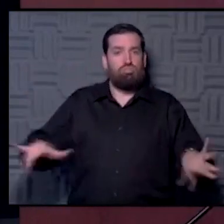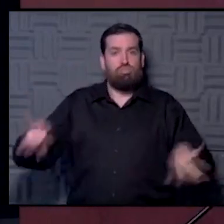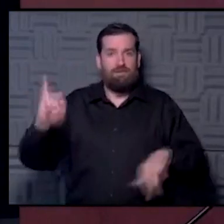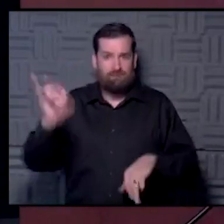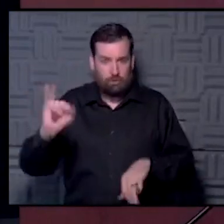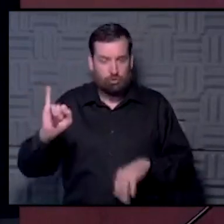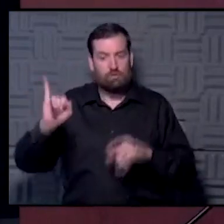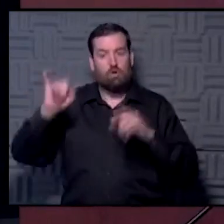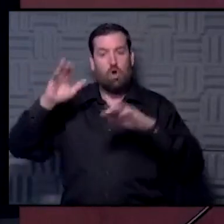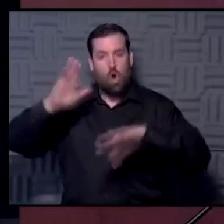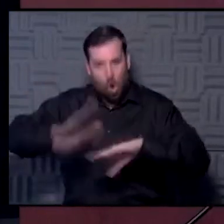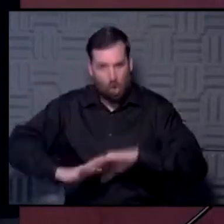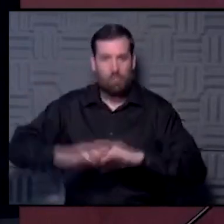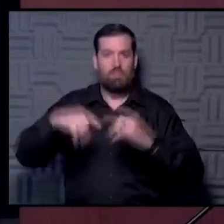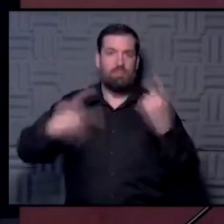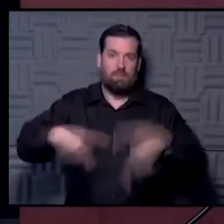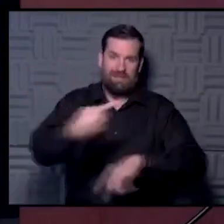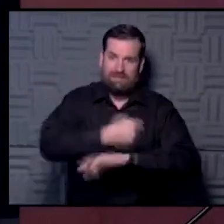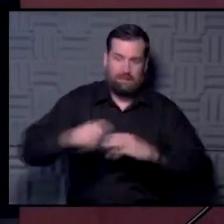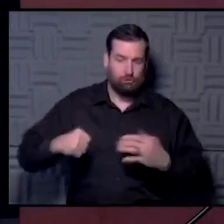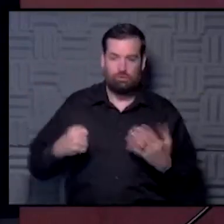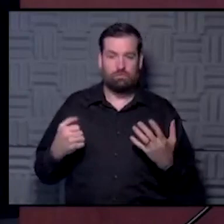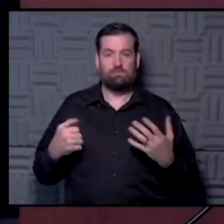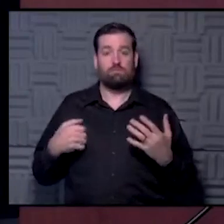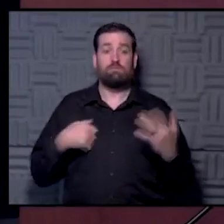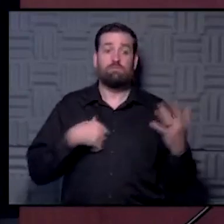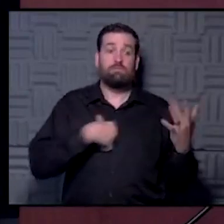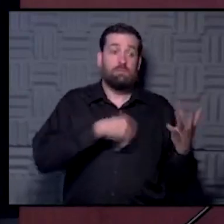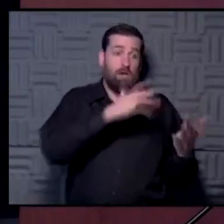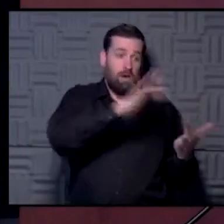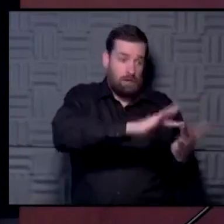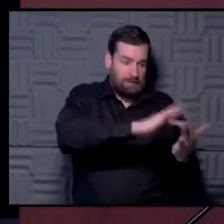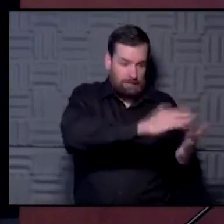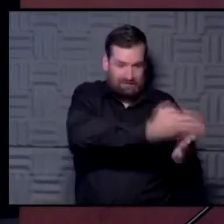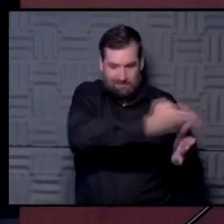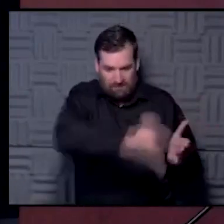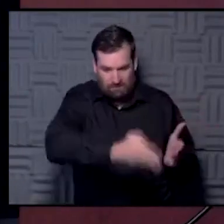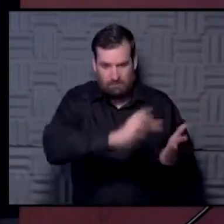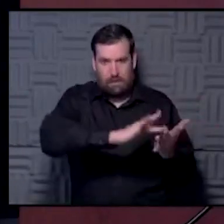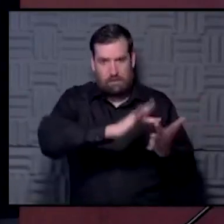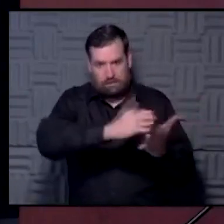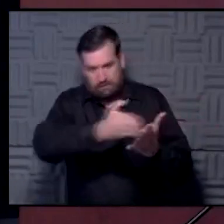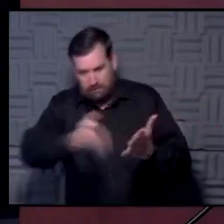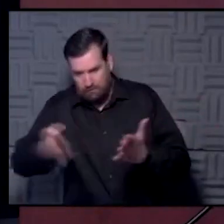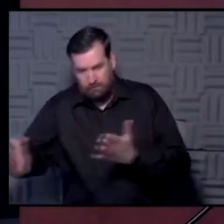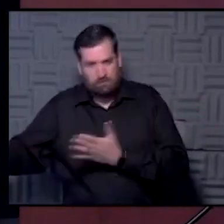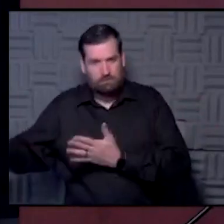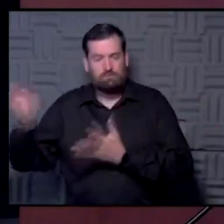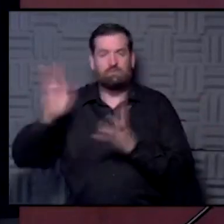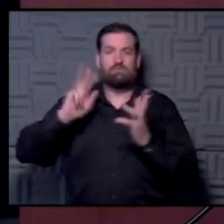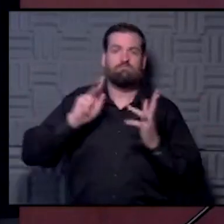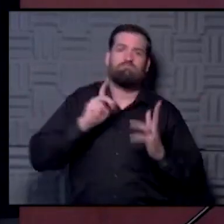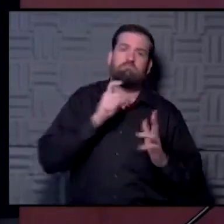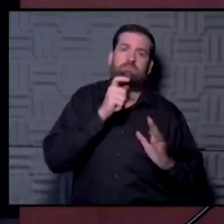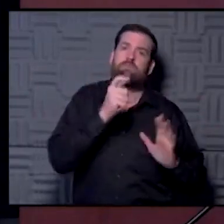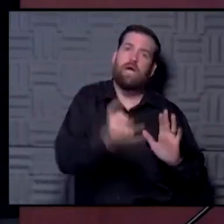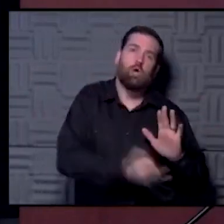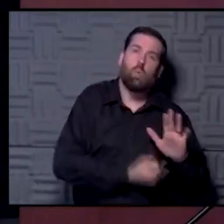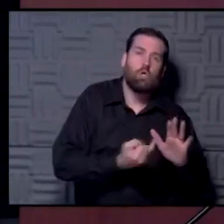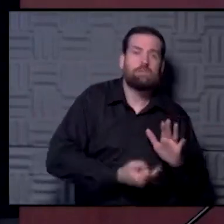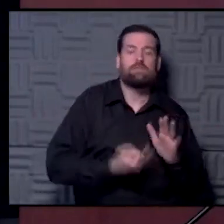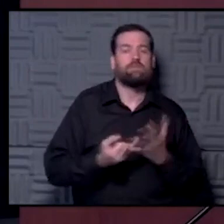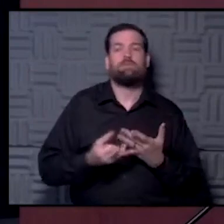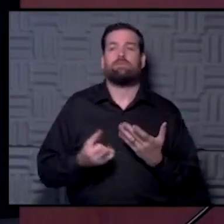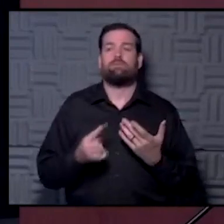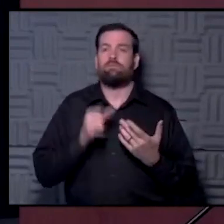debate stage? So this doesn't change the fact that contacts of contacts are not necessarily quarantined. They